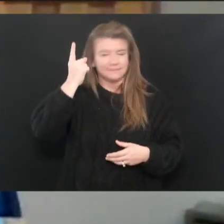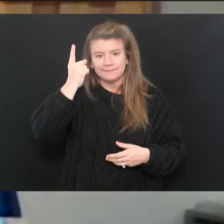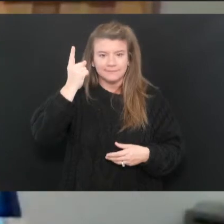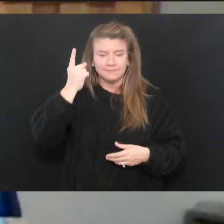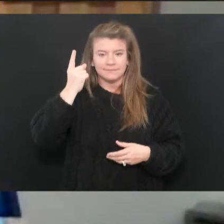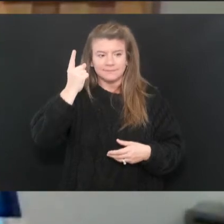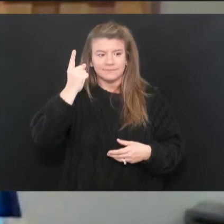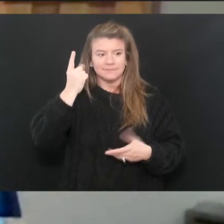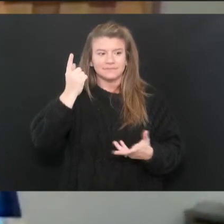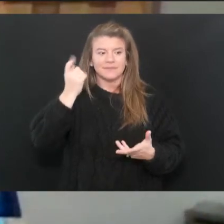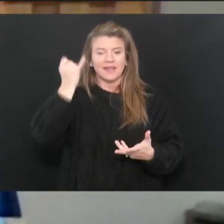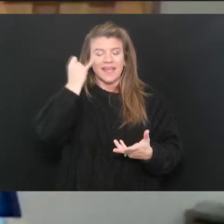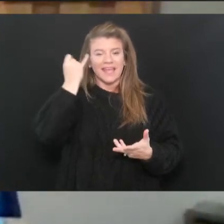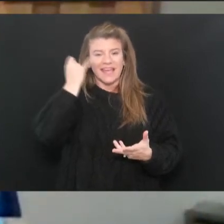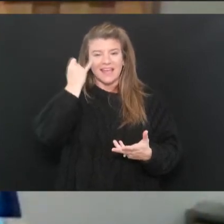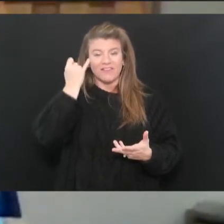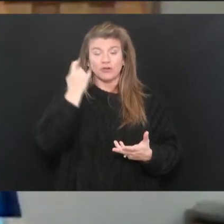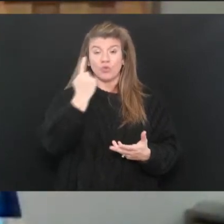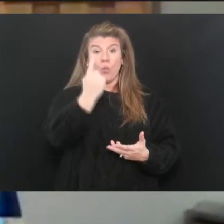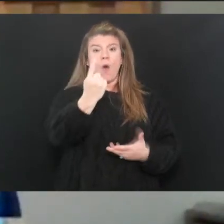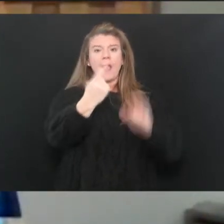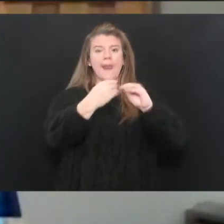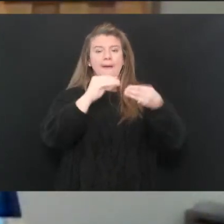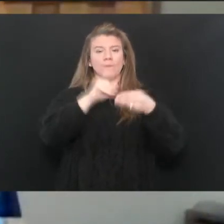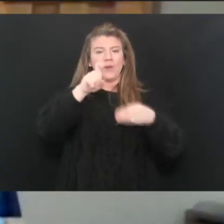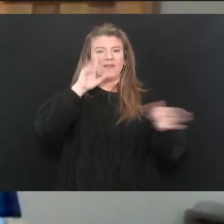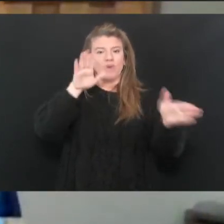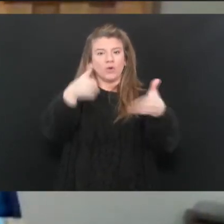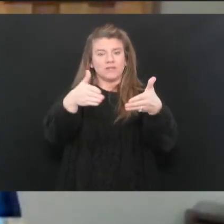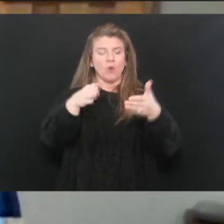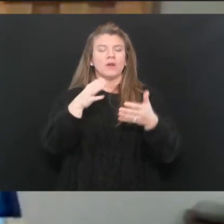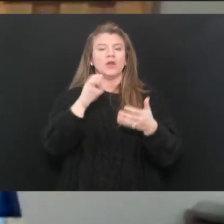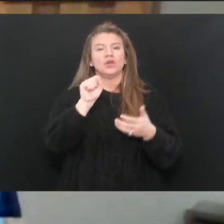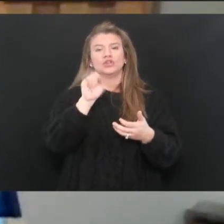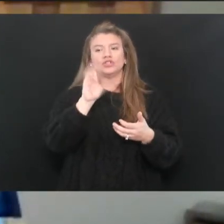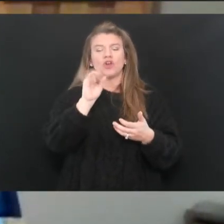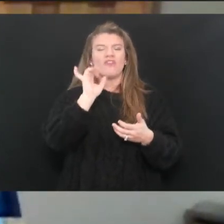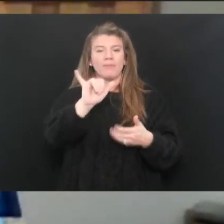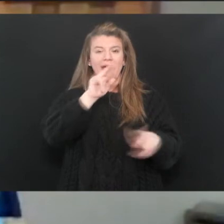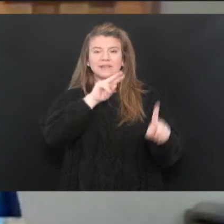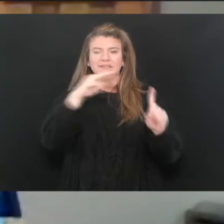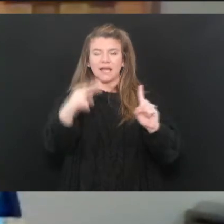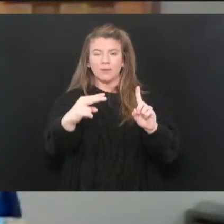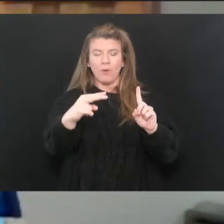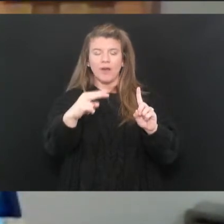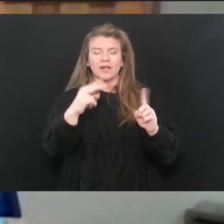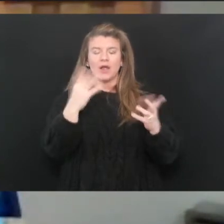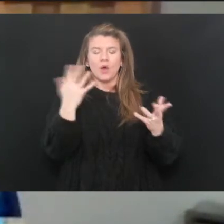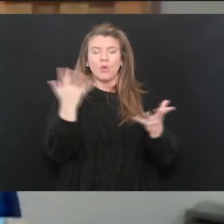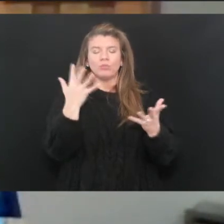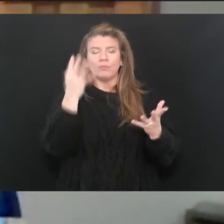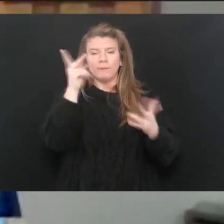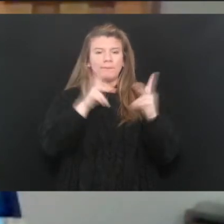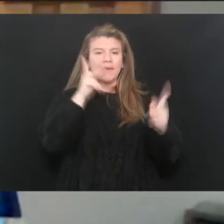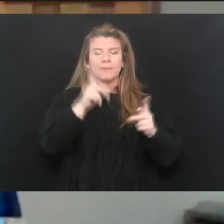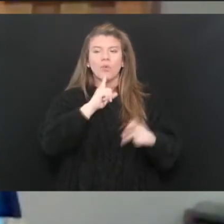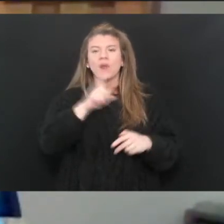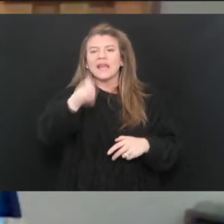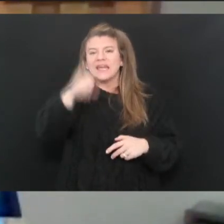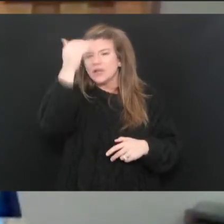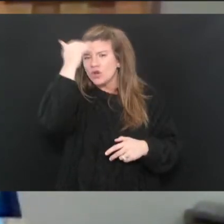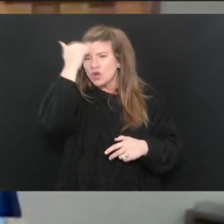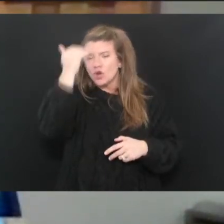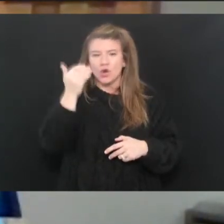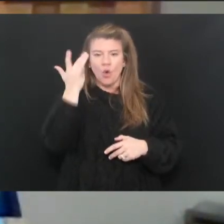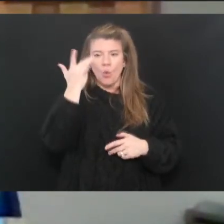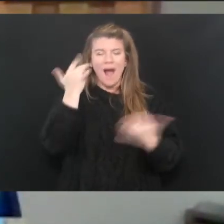jive with, and if there's one number they should be focusing on. So just from that standpoint of just what do people really need to know? Why are you